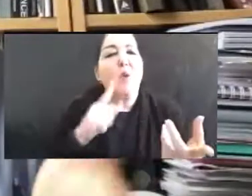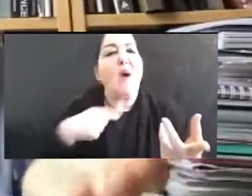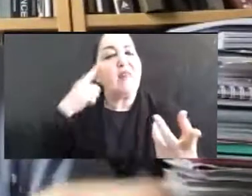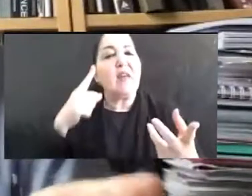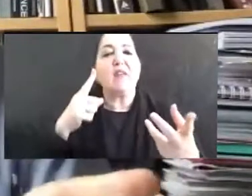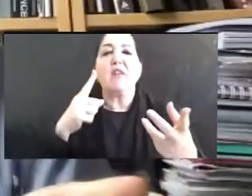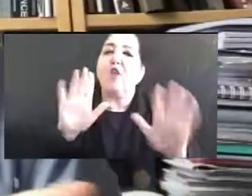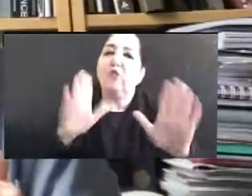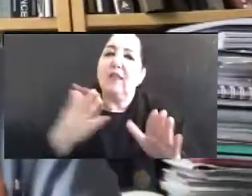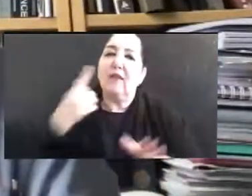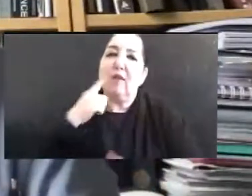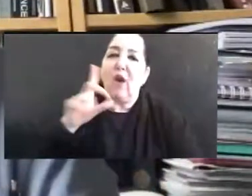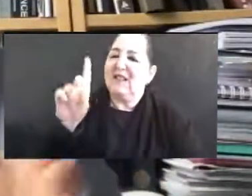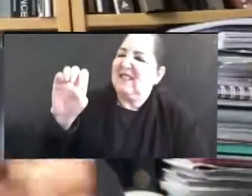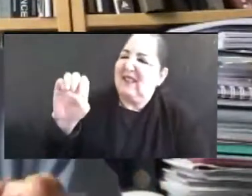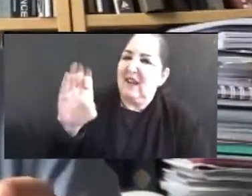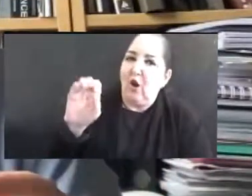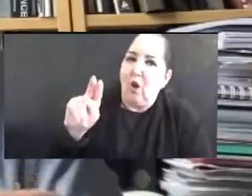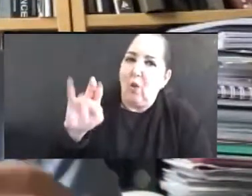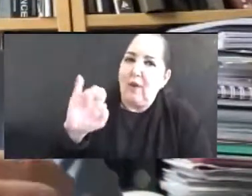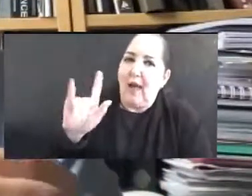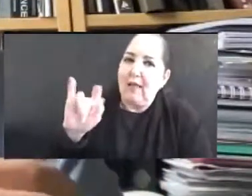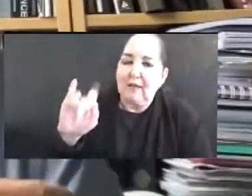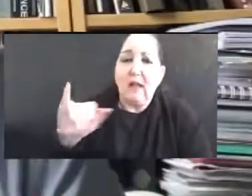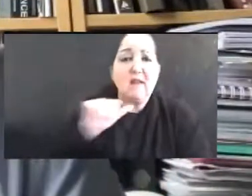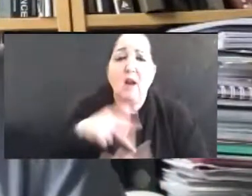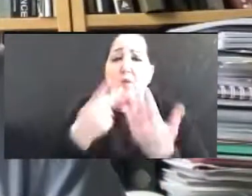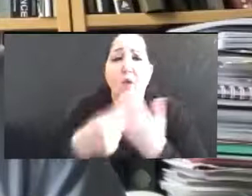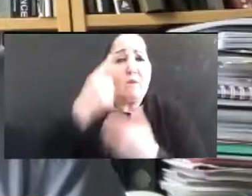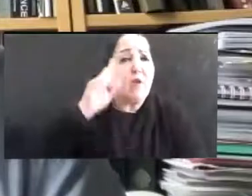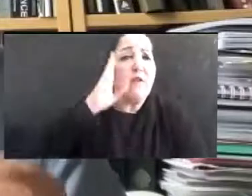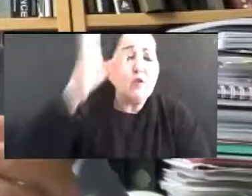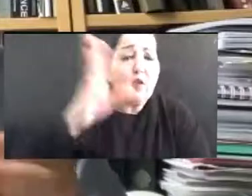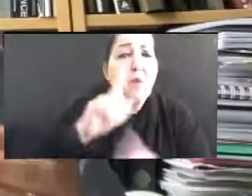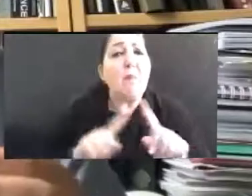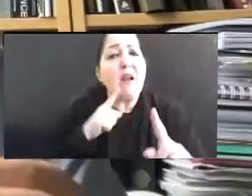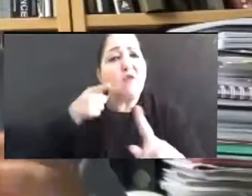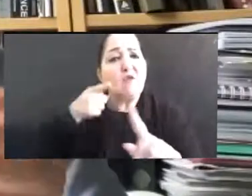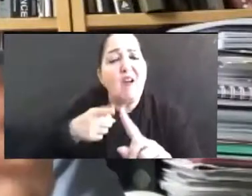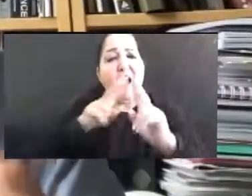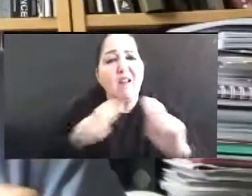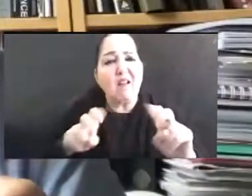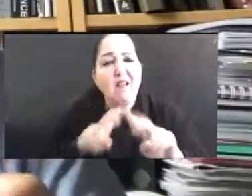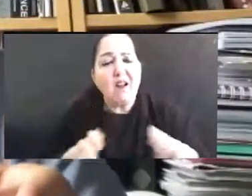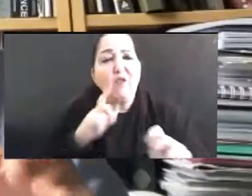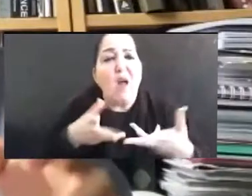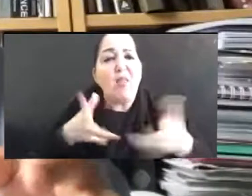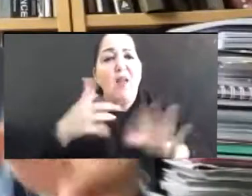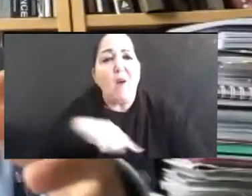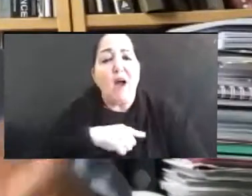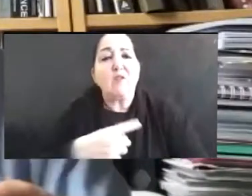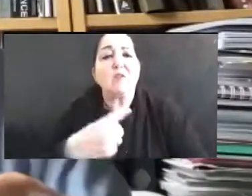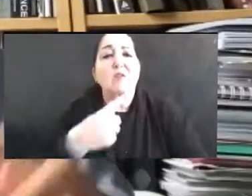saying the great thing of decoloniality is that it is not a program for the future, but it is an analytics